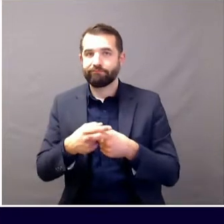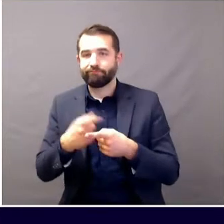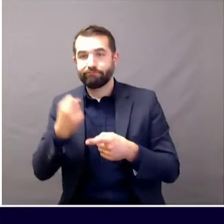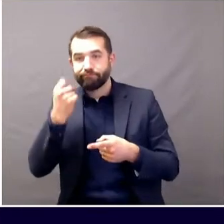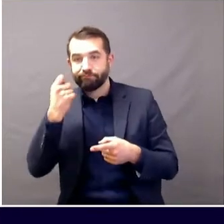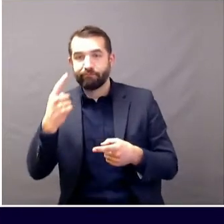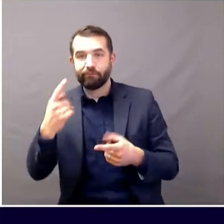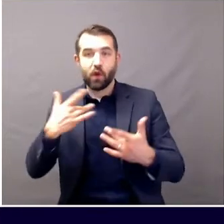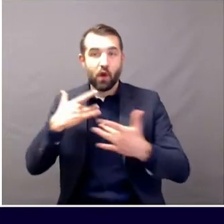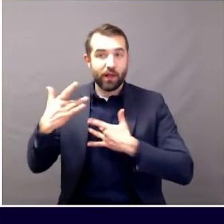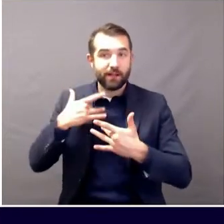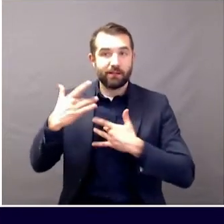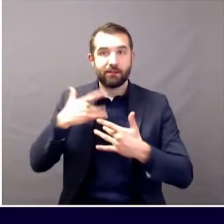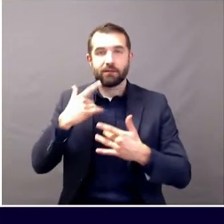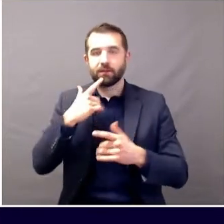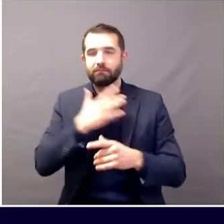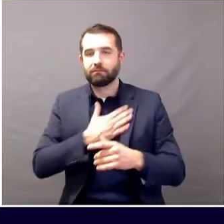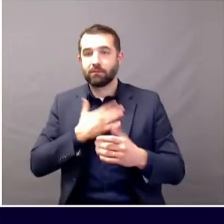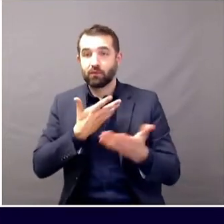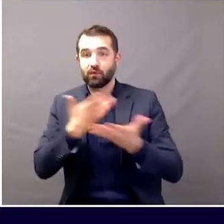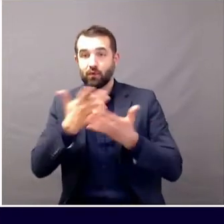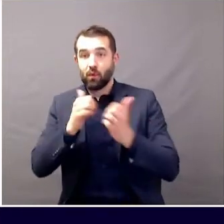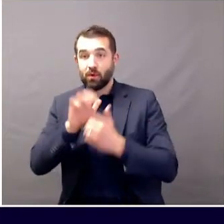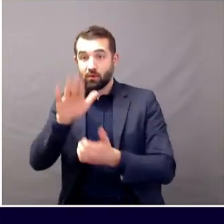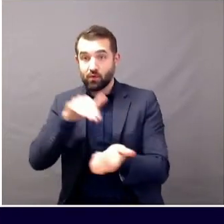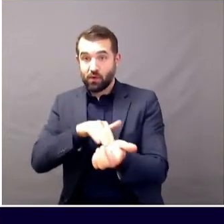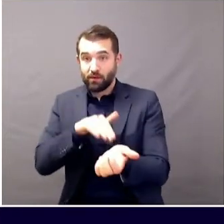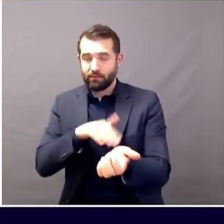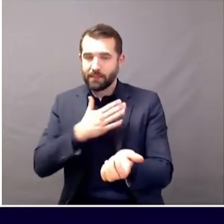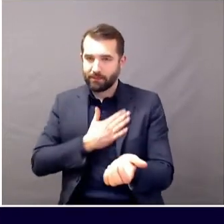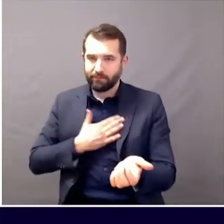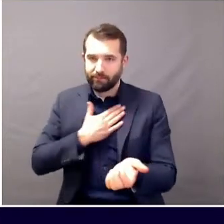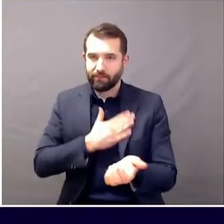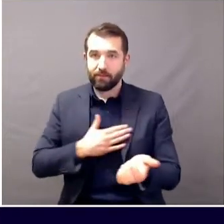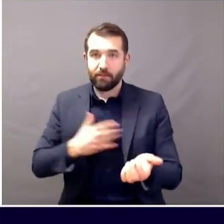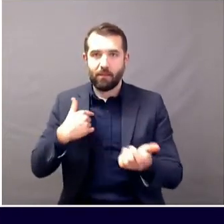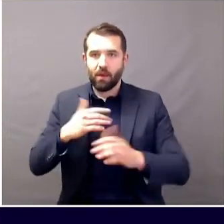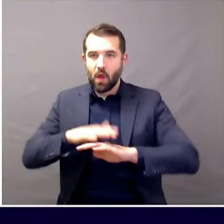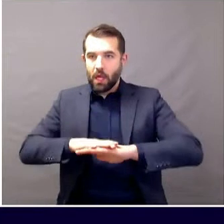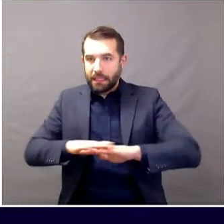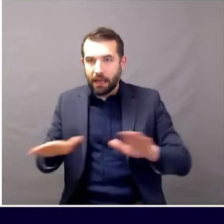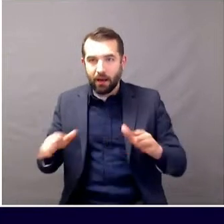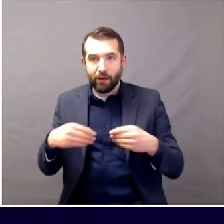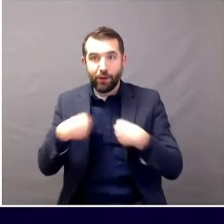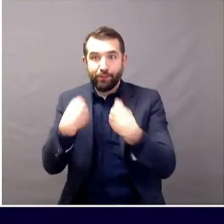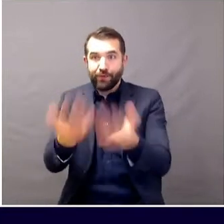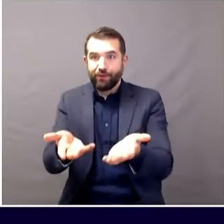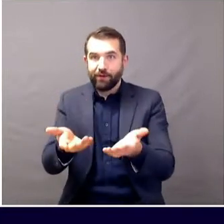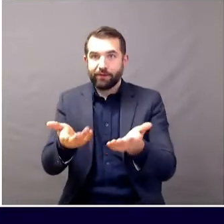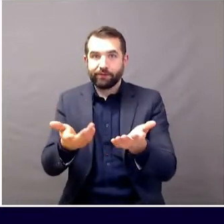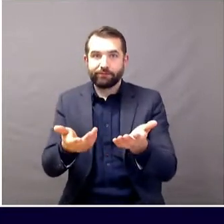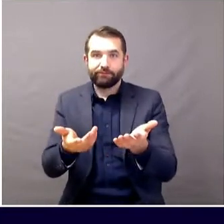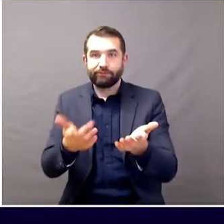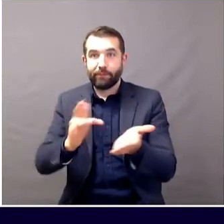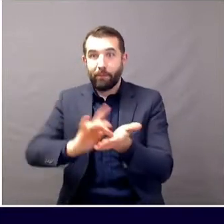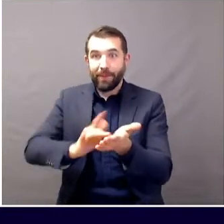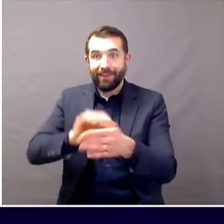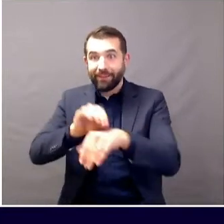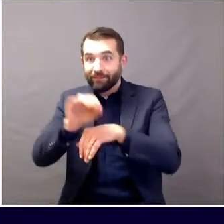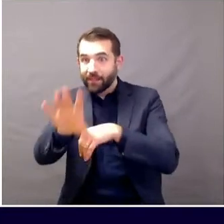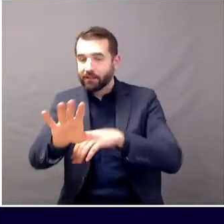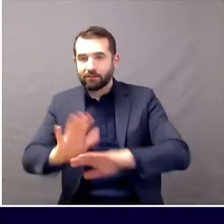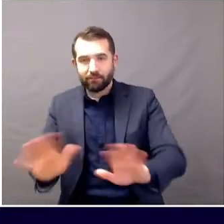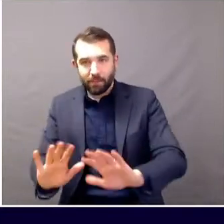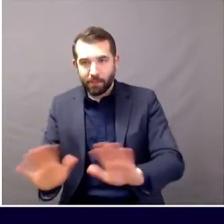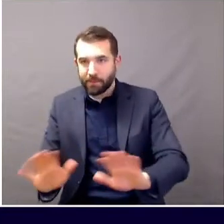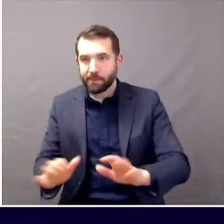individual circumstances may vary. So I can't provide any medical advice. I can say there is no contraindication, but for folks who have